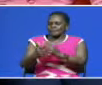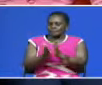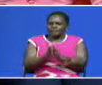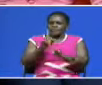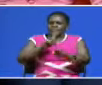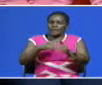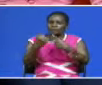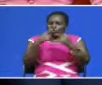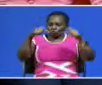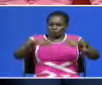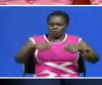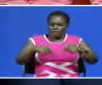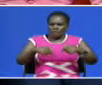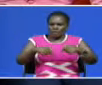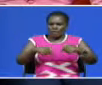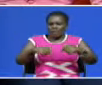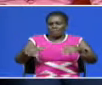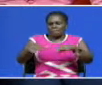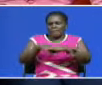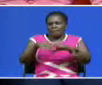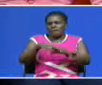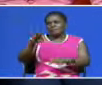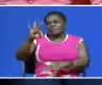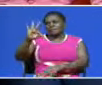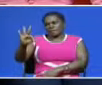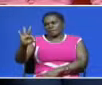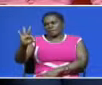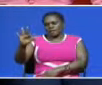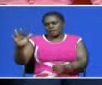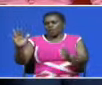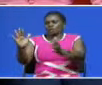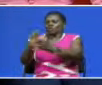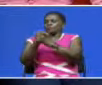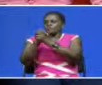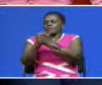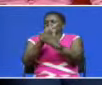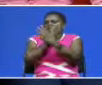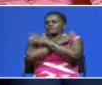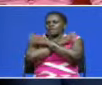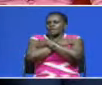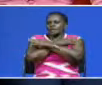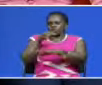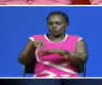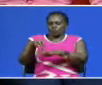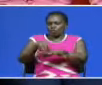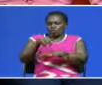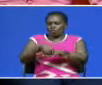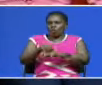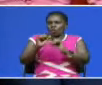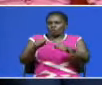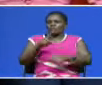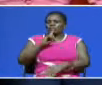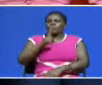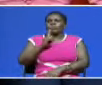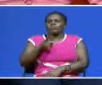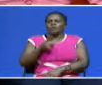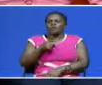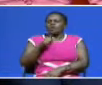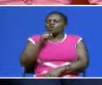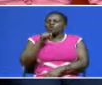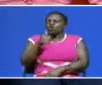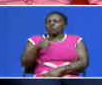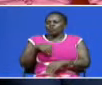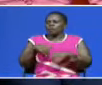spoke today, 3 Jubilee members of the County Assembly sympathetic to him are facing disciplinary cases for